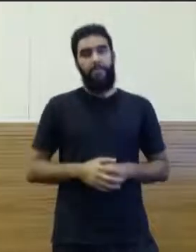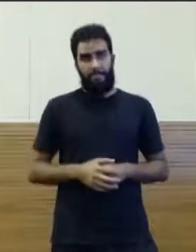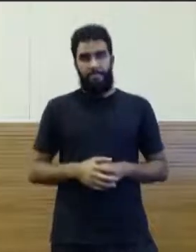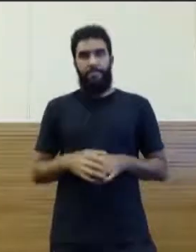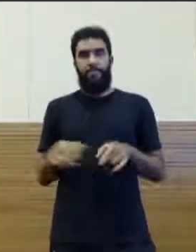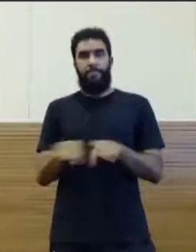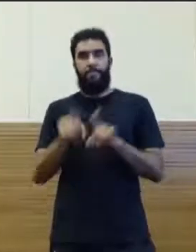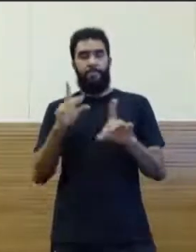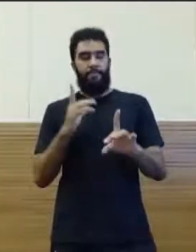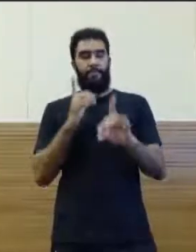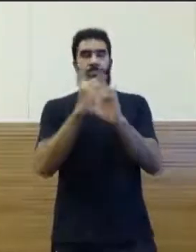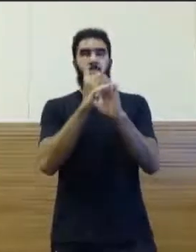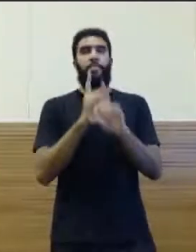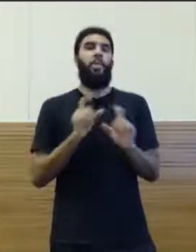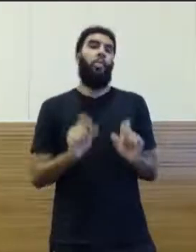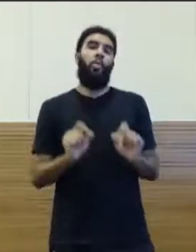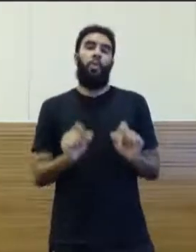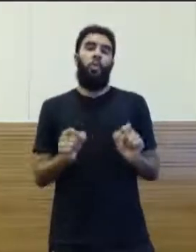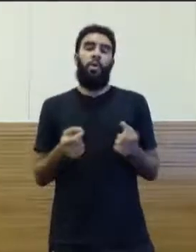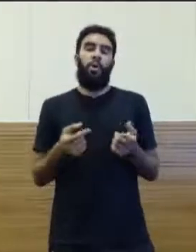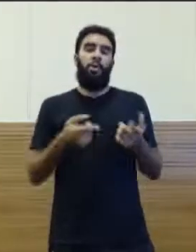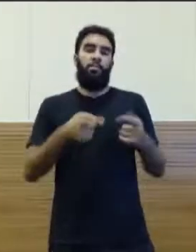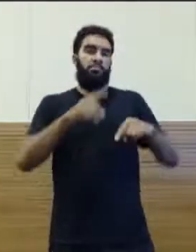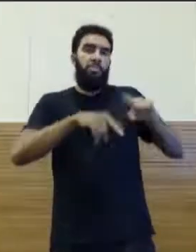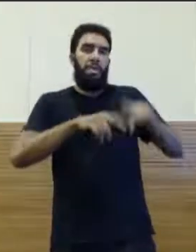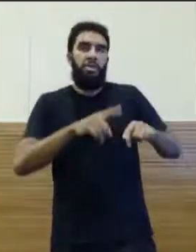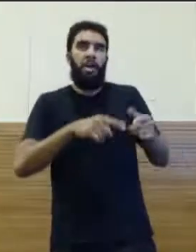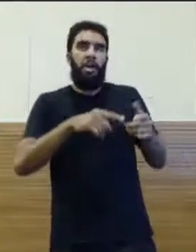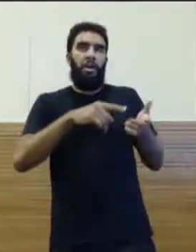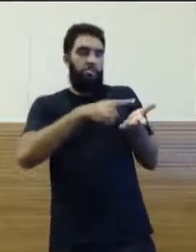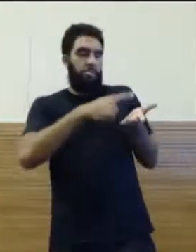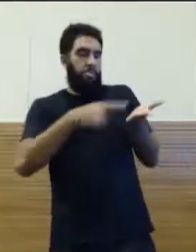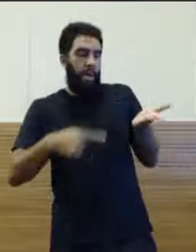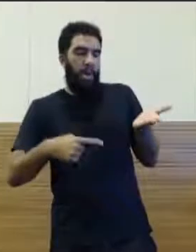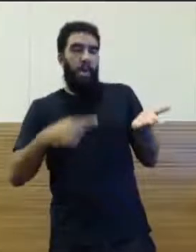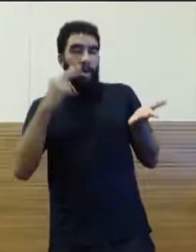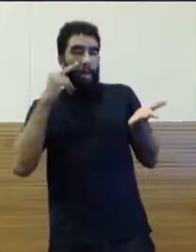identify and finding some kind of material